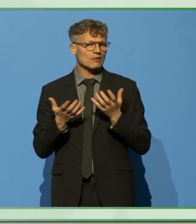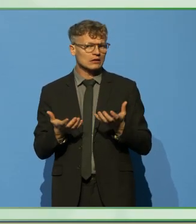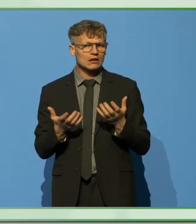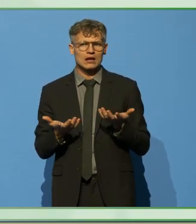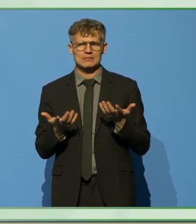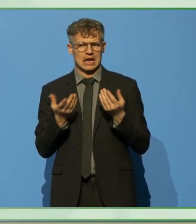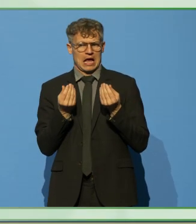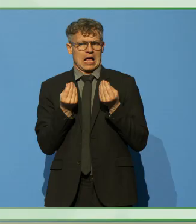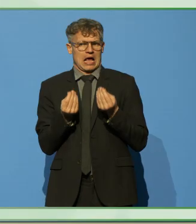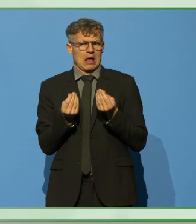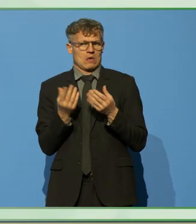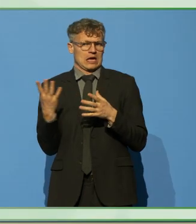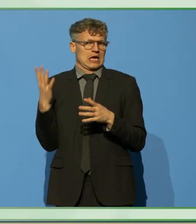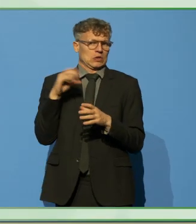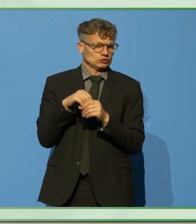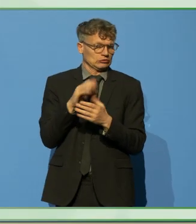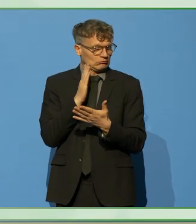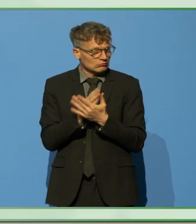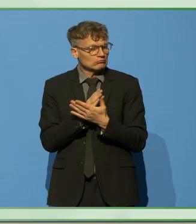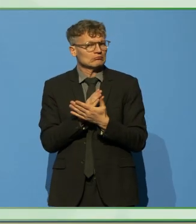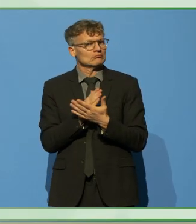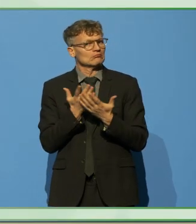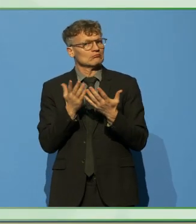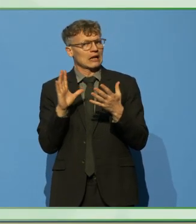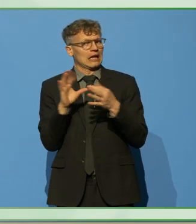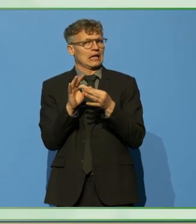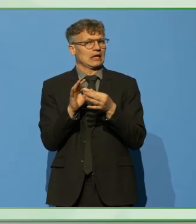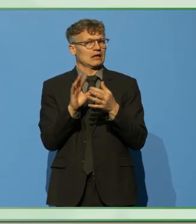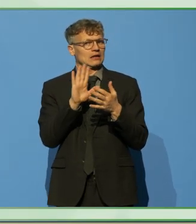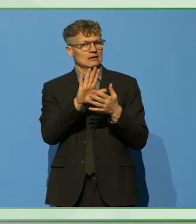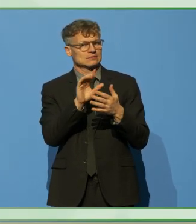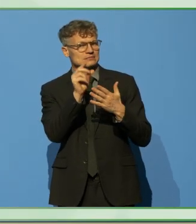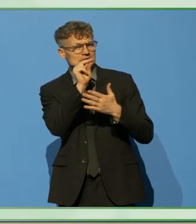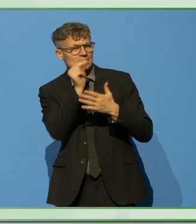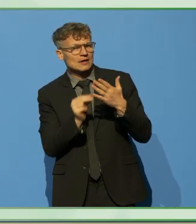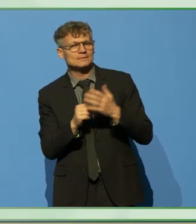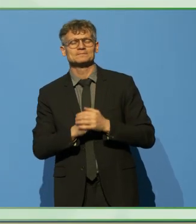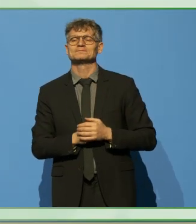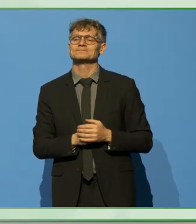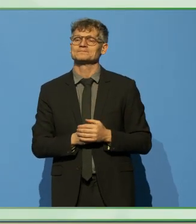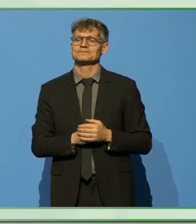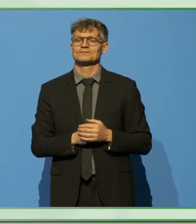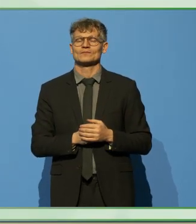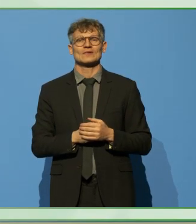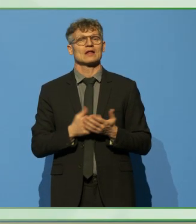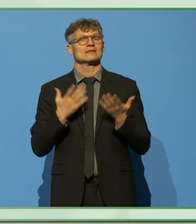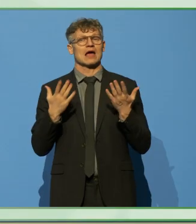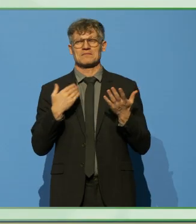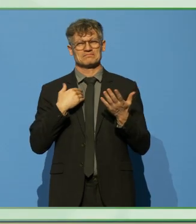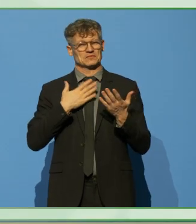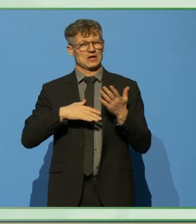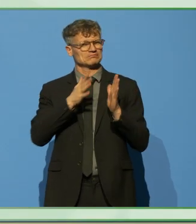into the design? So this focuses a bit also on what we have done. So we